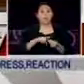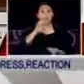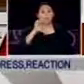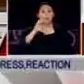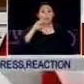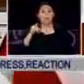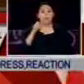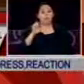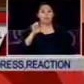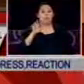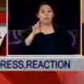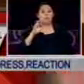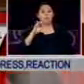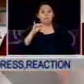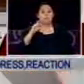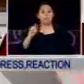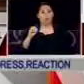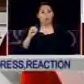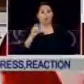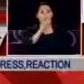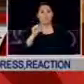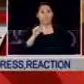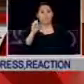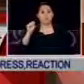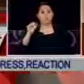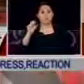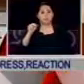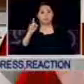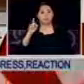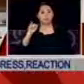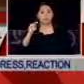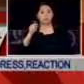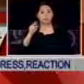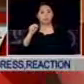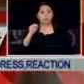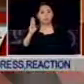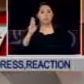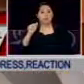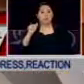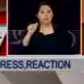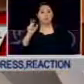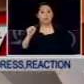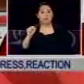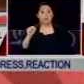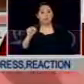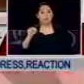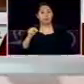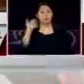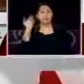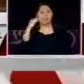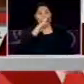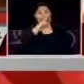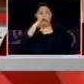versus Sandigan Bayan, Your Honor, was cited as an authority for the resolution of this honorable court, Your